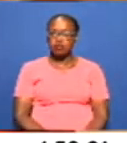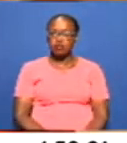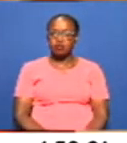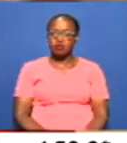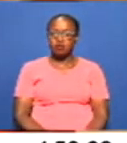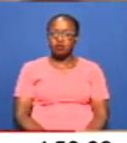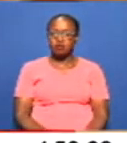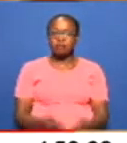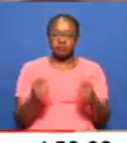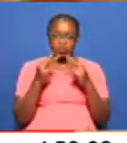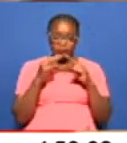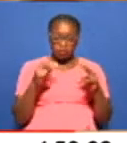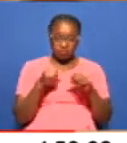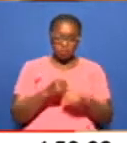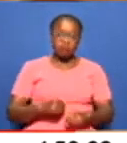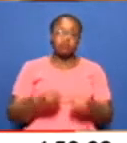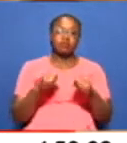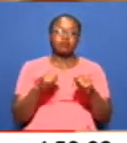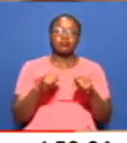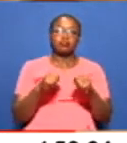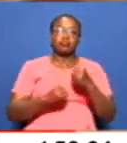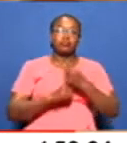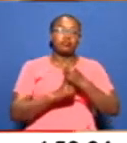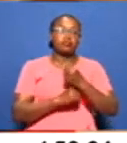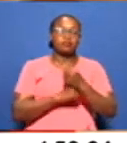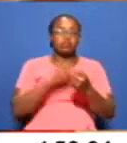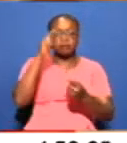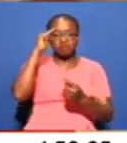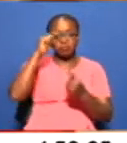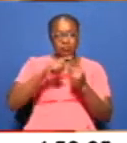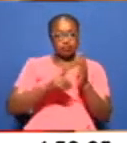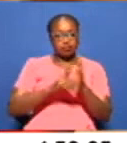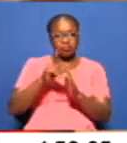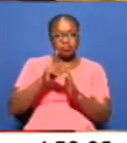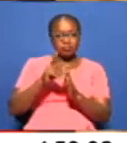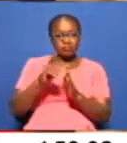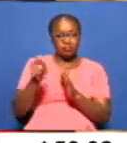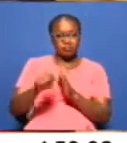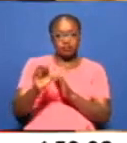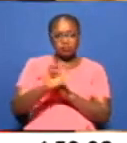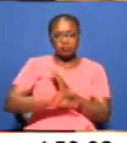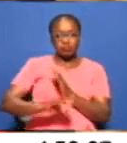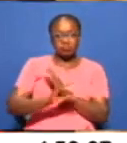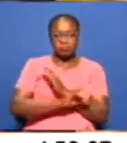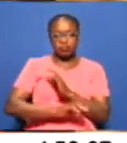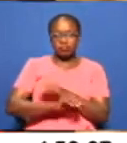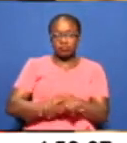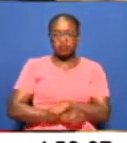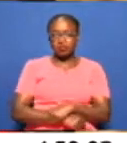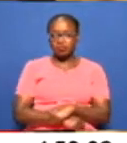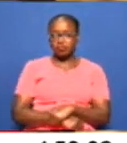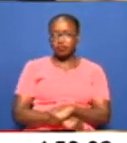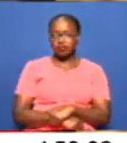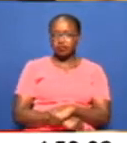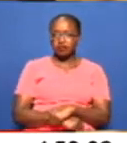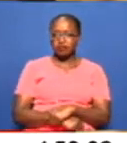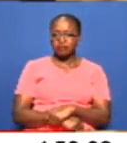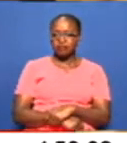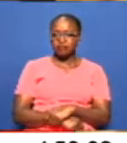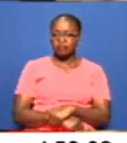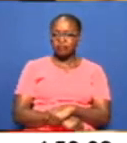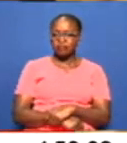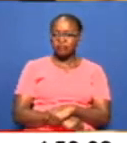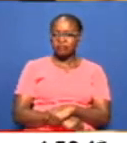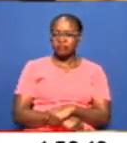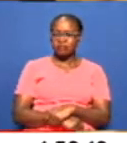peace and stability was the main pillar for any meaningful development in any country. Sure that we have